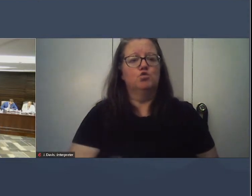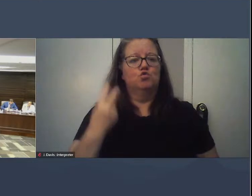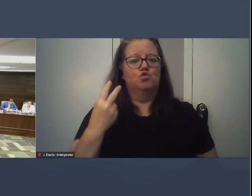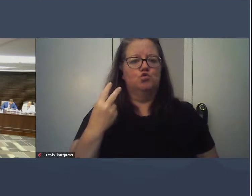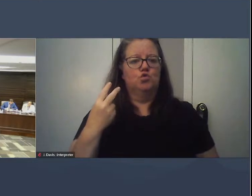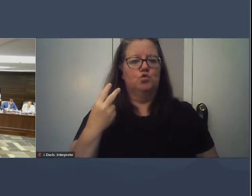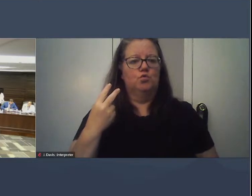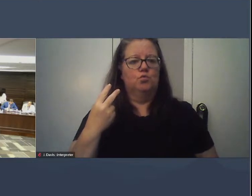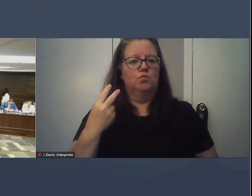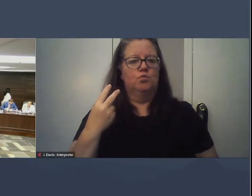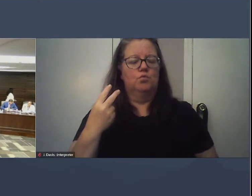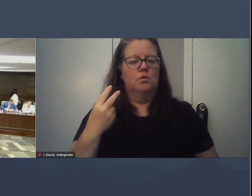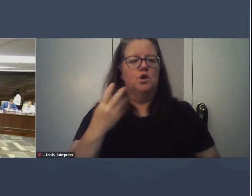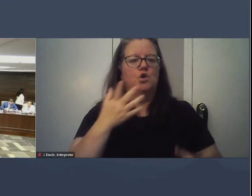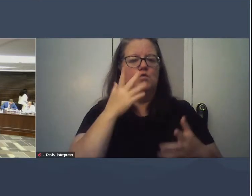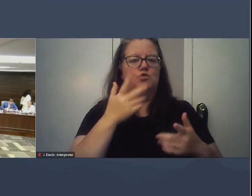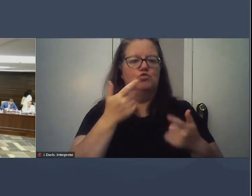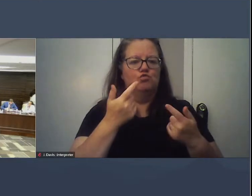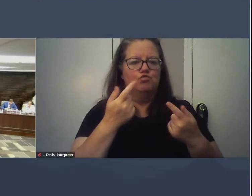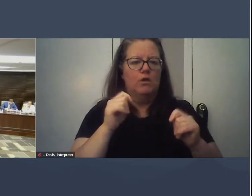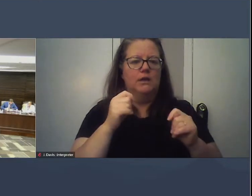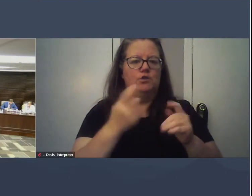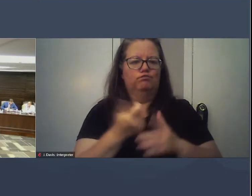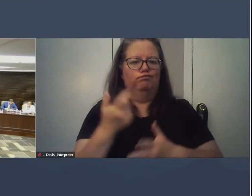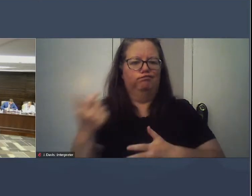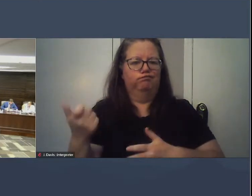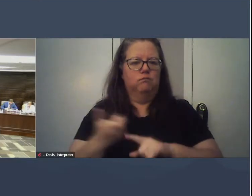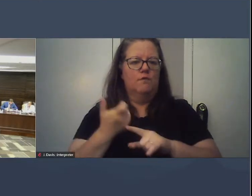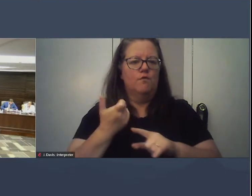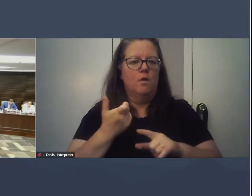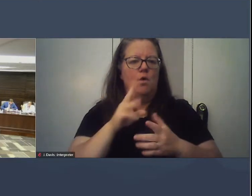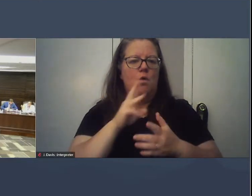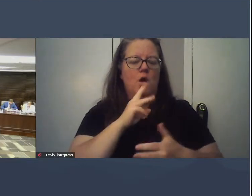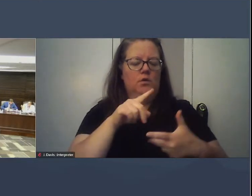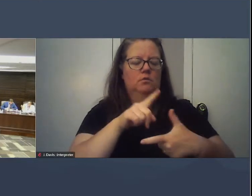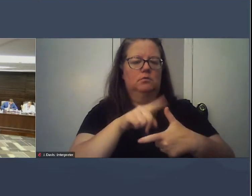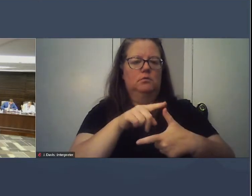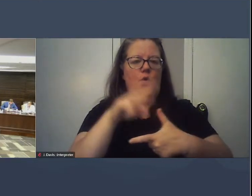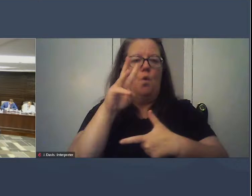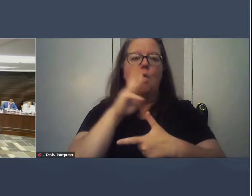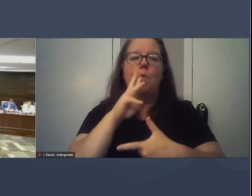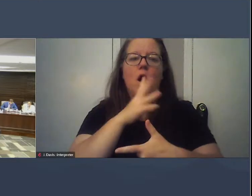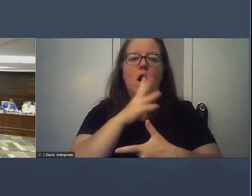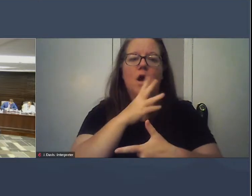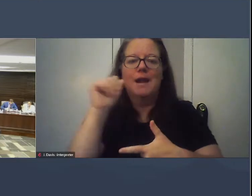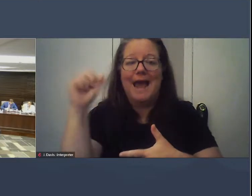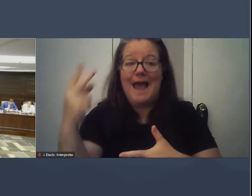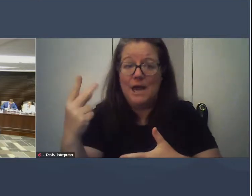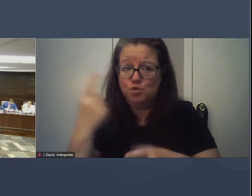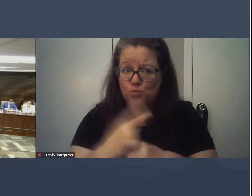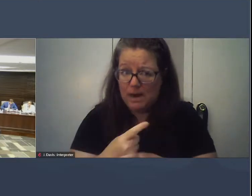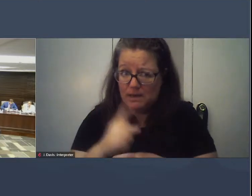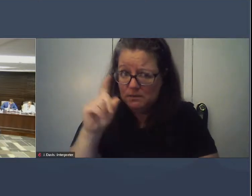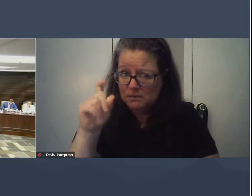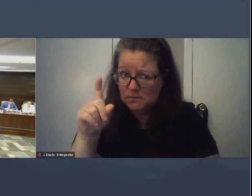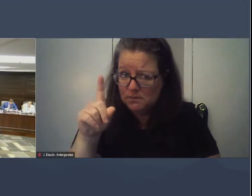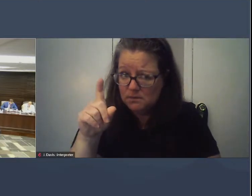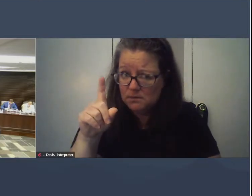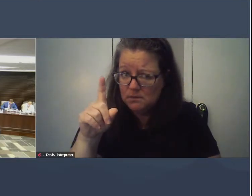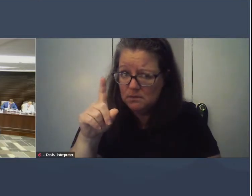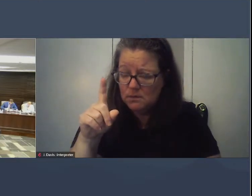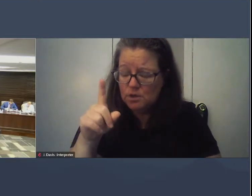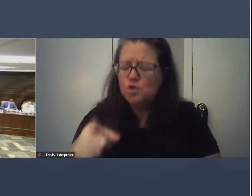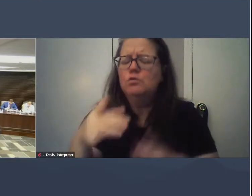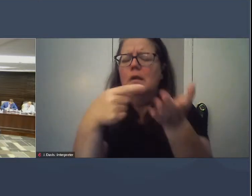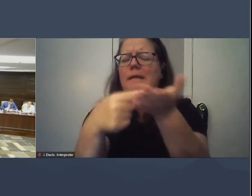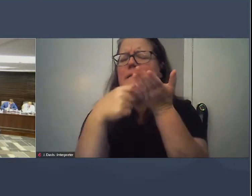you're going to try to remove. Sounds like it's water and ash. Am I correct? Did I understand it correctly? And you talked